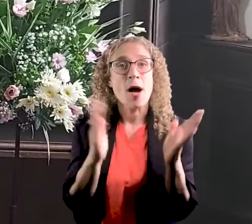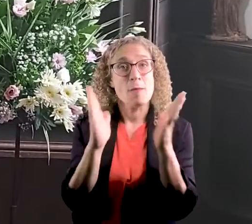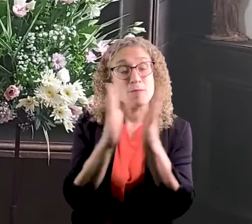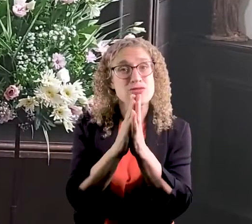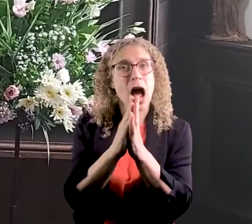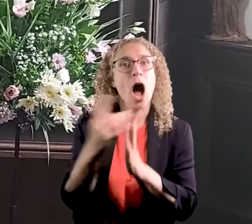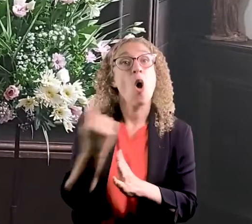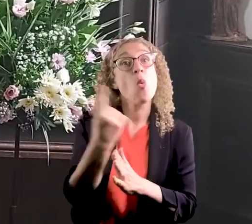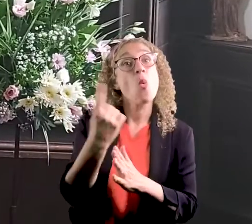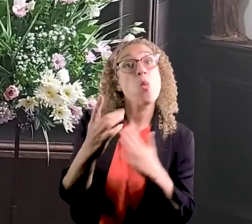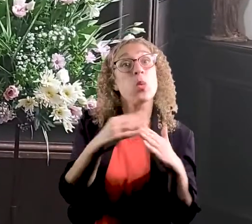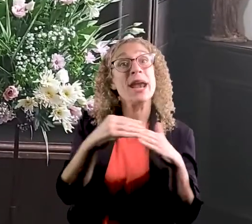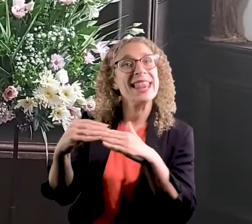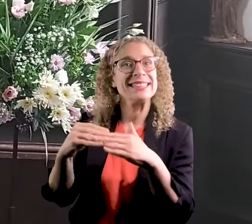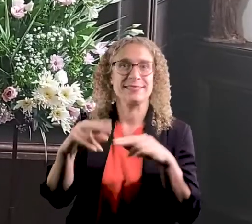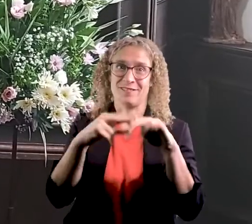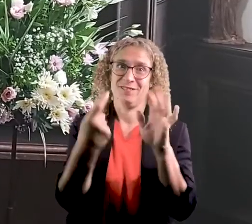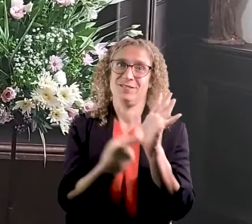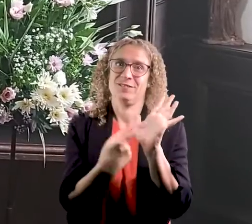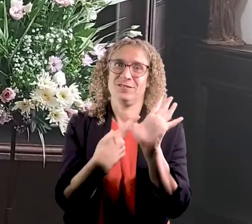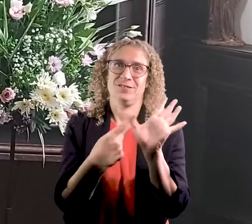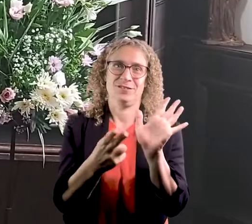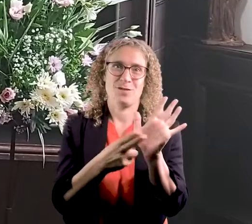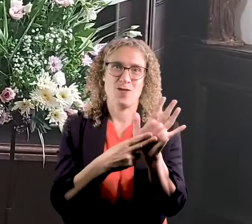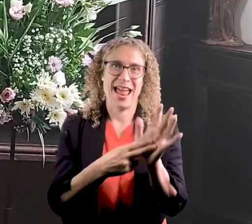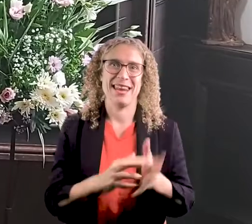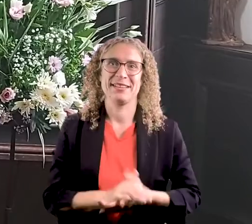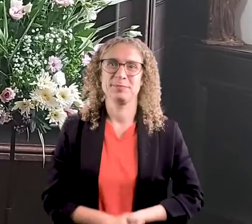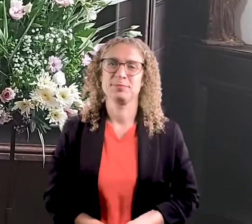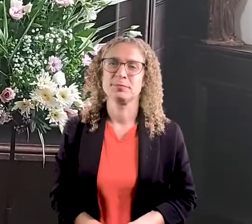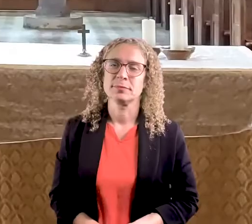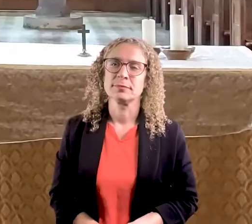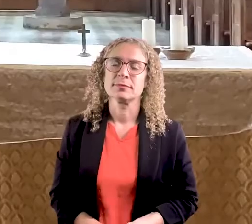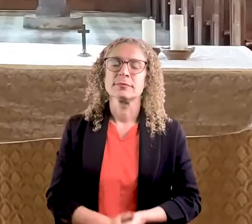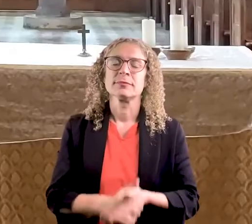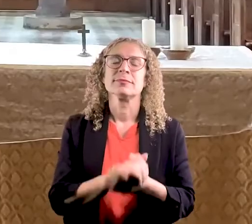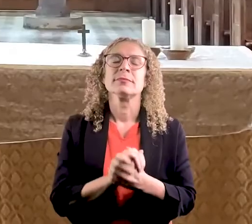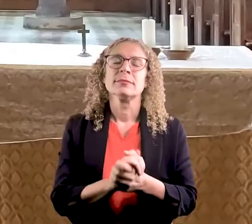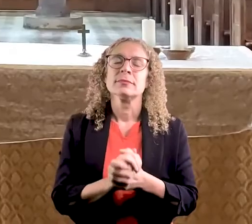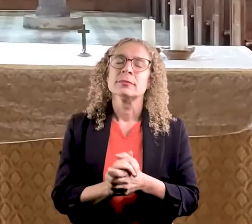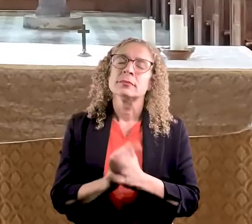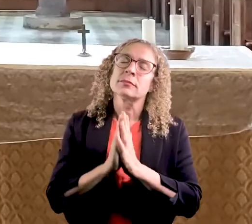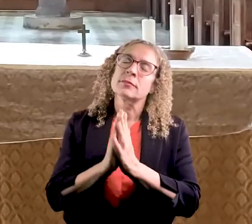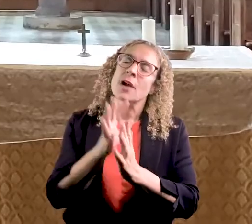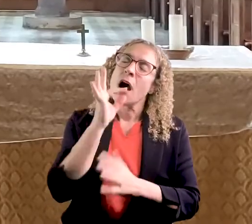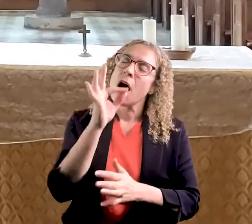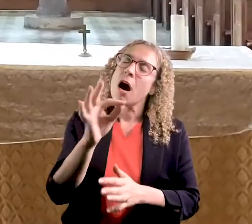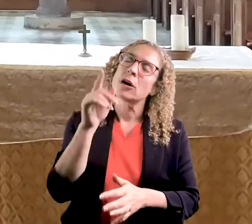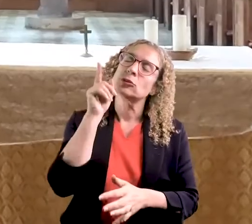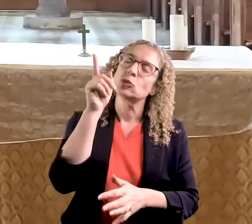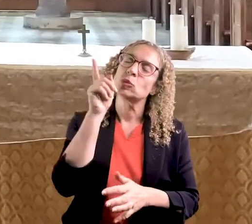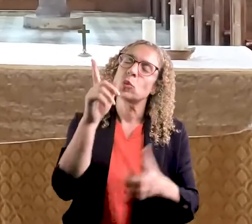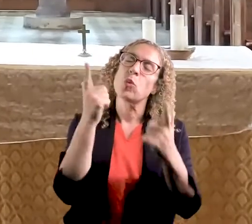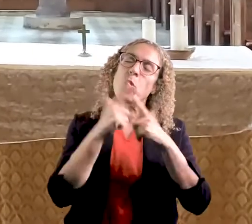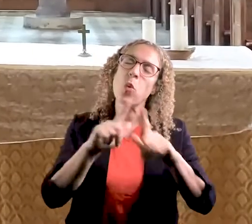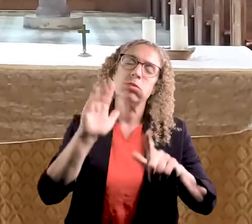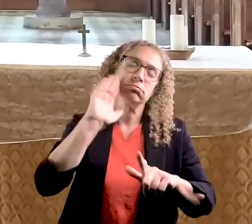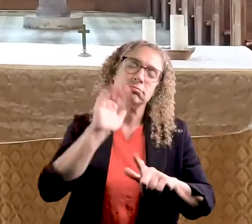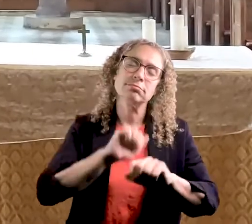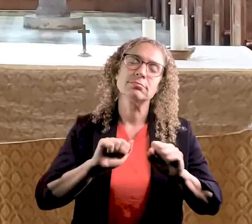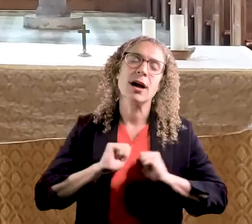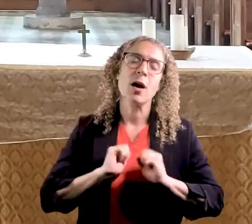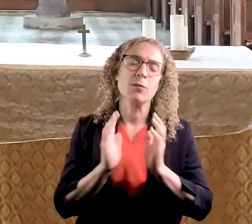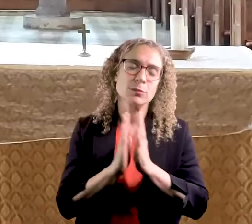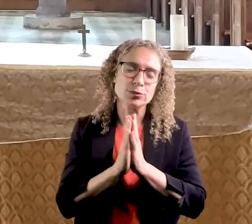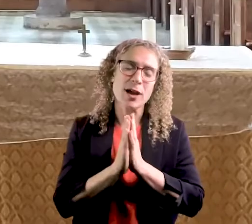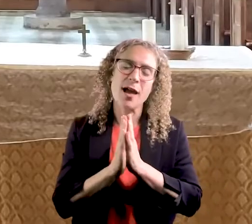Our prayers are going to be led for us by Fran. Lord God, we offer our prayers to